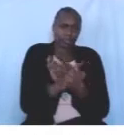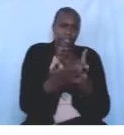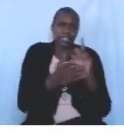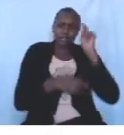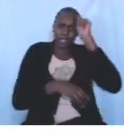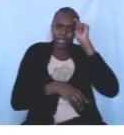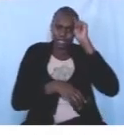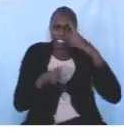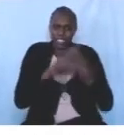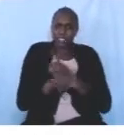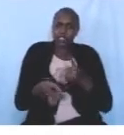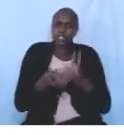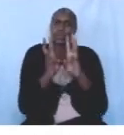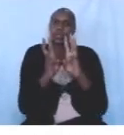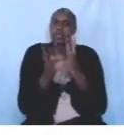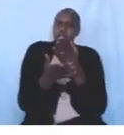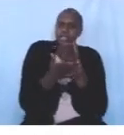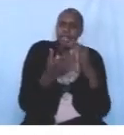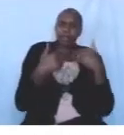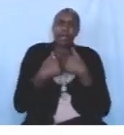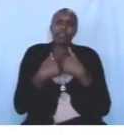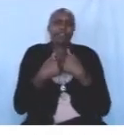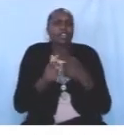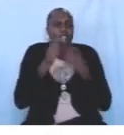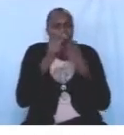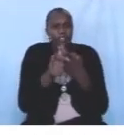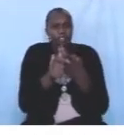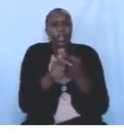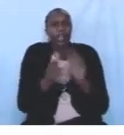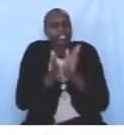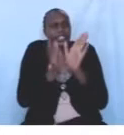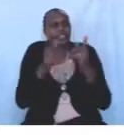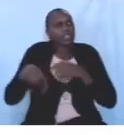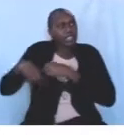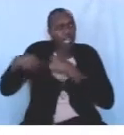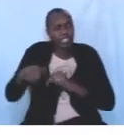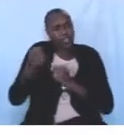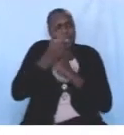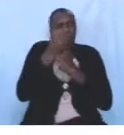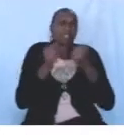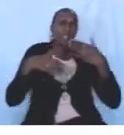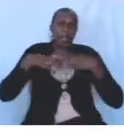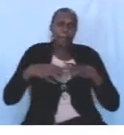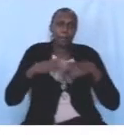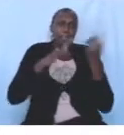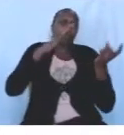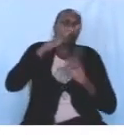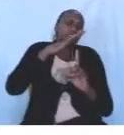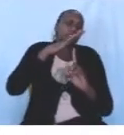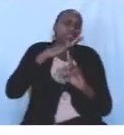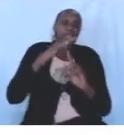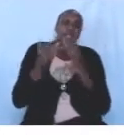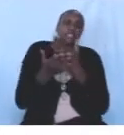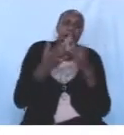talented differently. There are those even who are given a generous heart to support others in ministry,